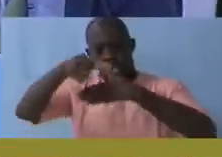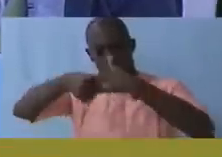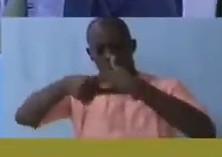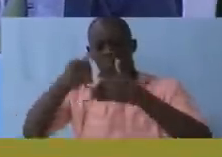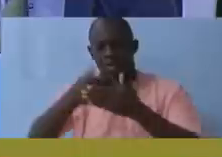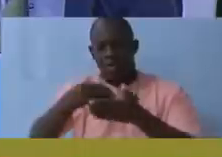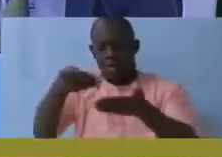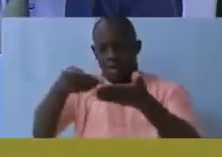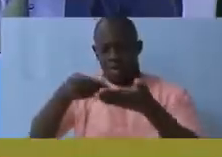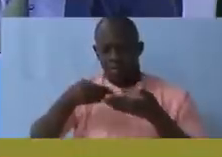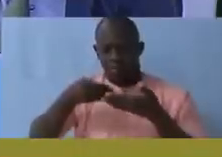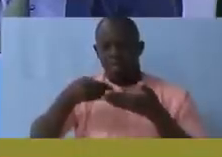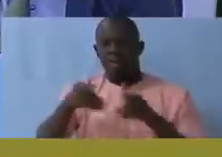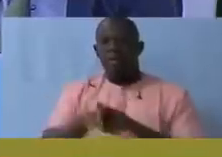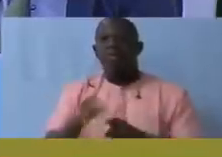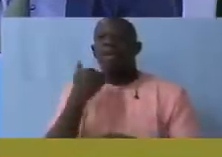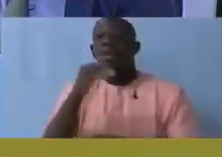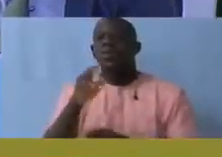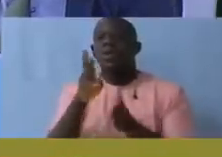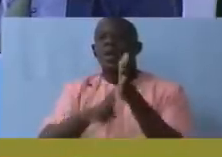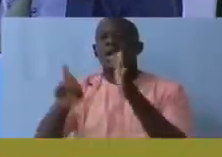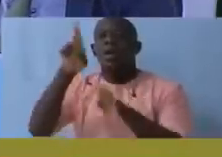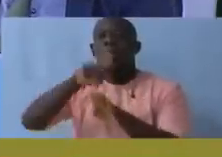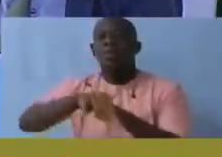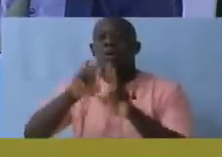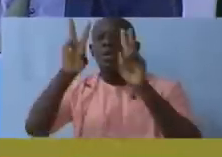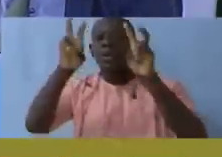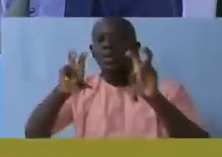what was the result of the tests?